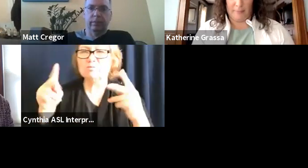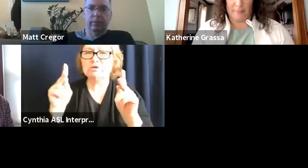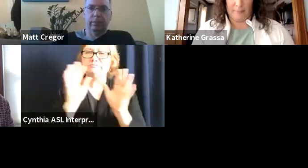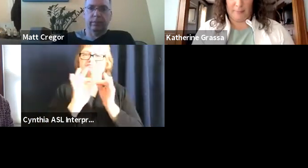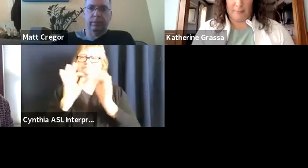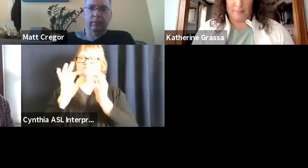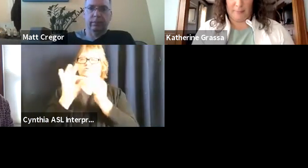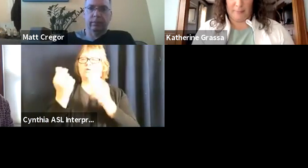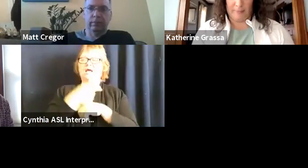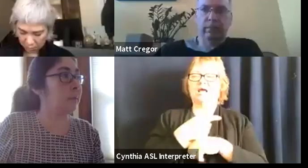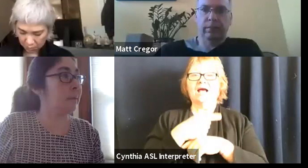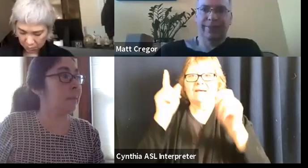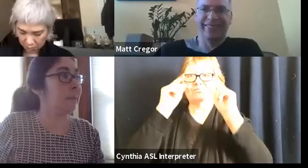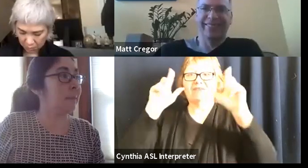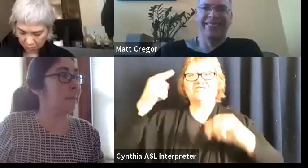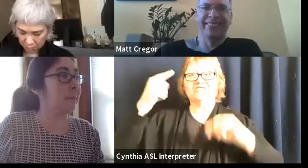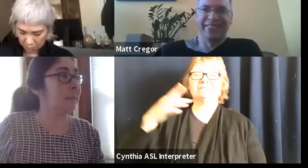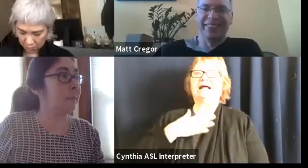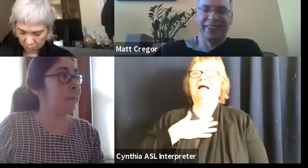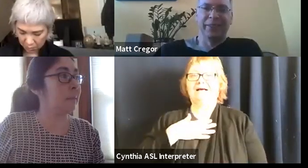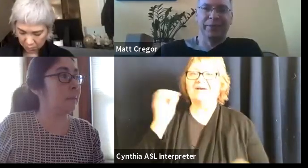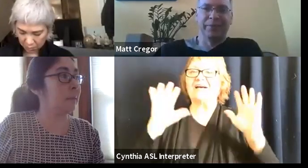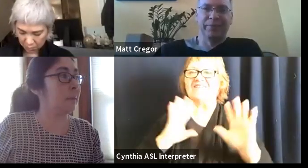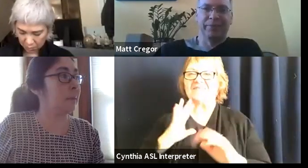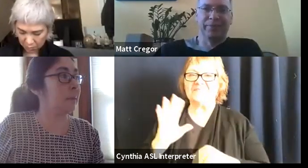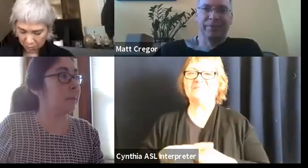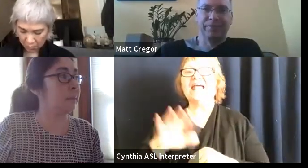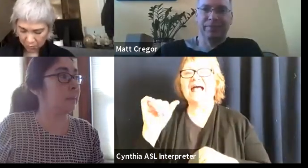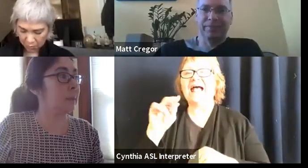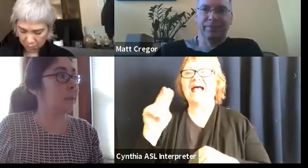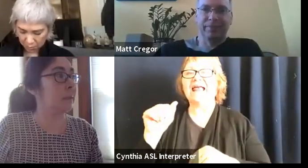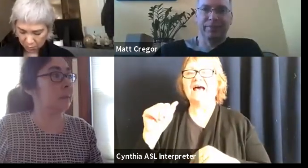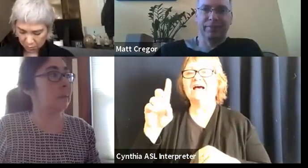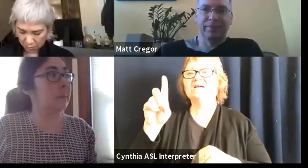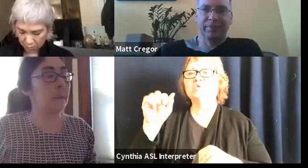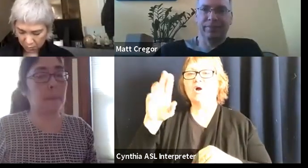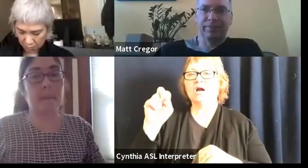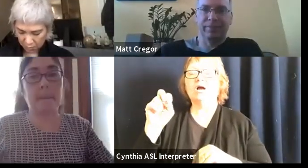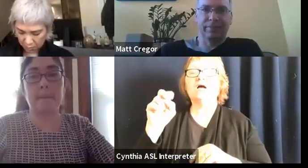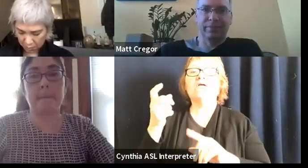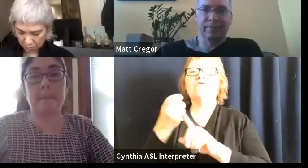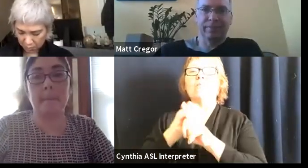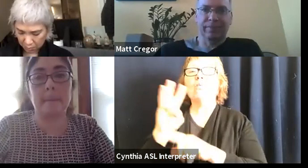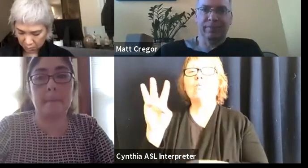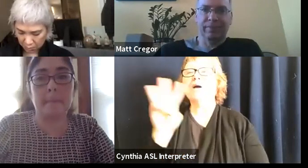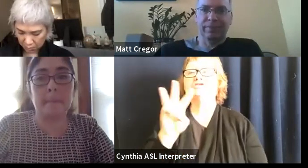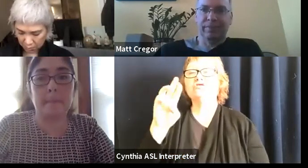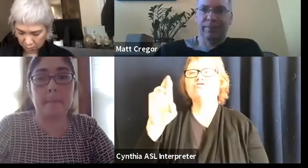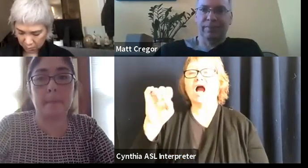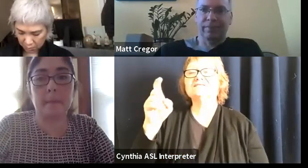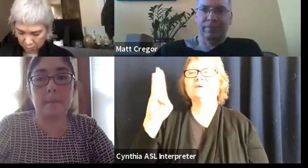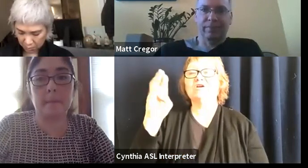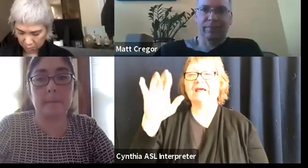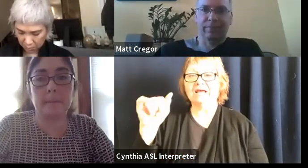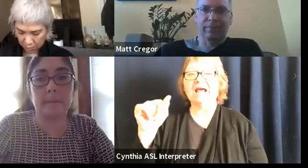I'm surprised to be first, but here I am. I'm Anna Dorr. I'm from West Roxbury. I grew up in West Roxbury. I went through